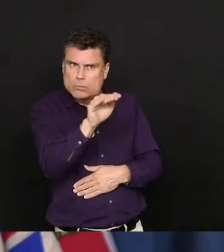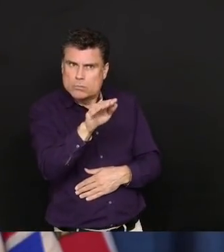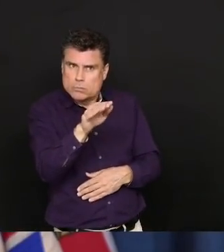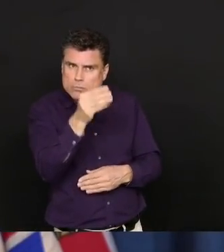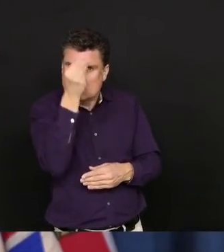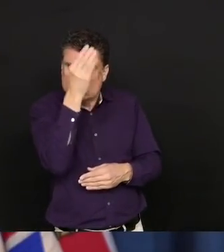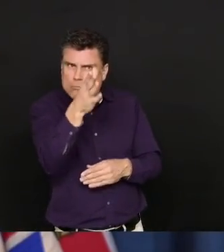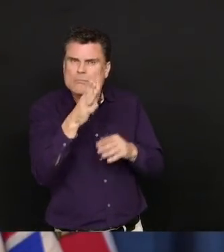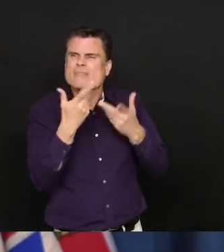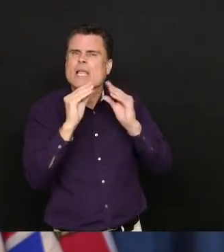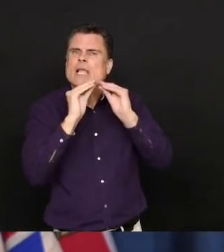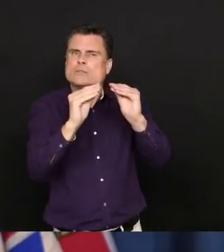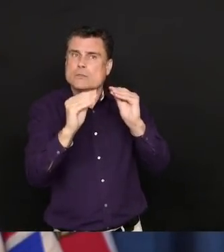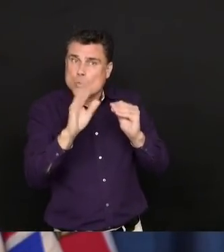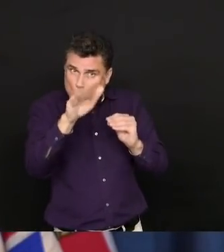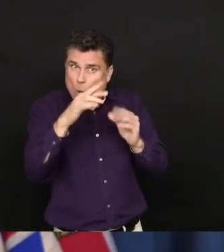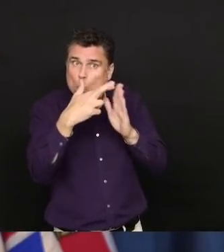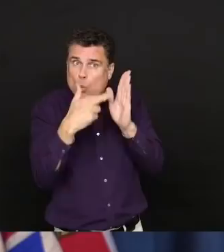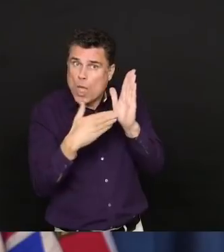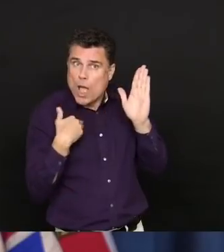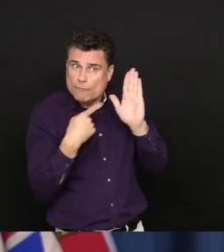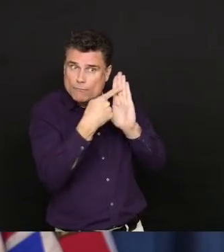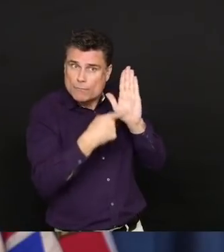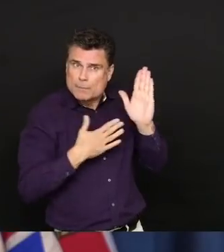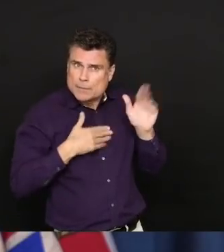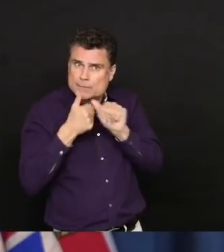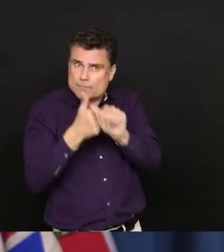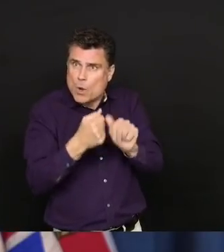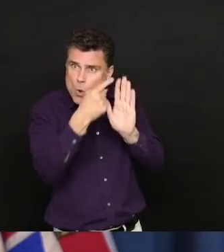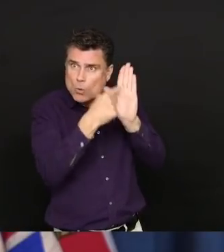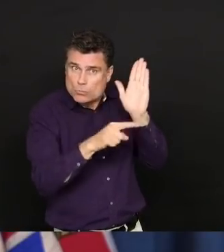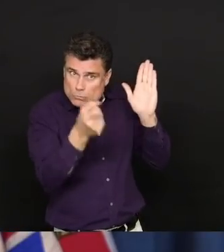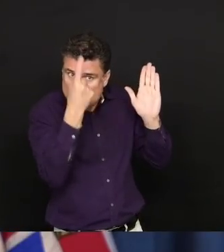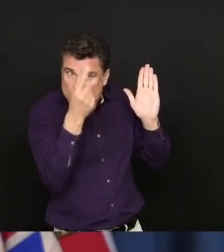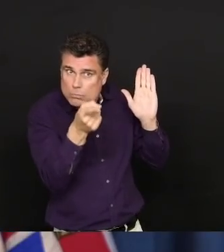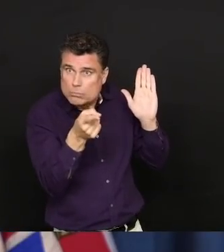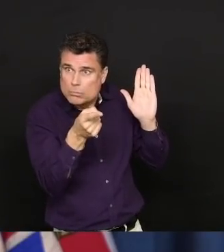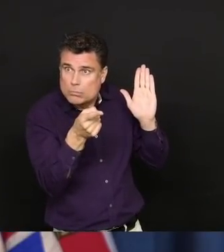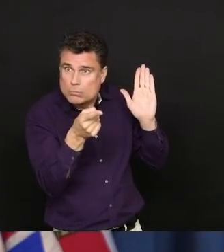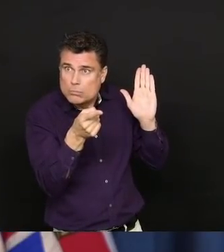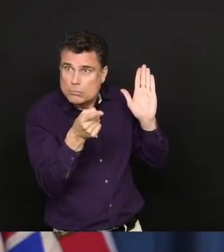what the what am I trying to say, what the orders are and what they need to do to comply with them.